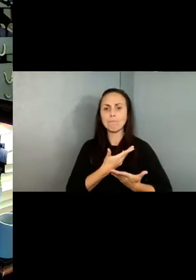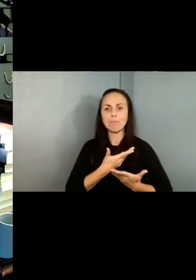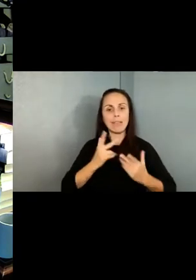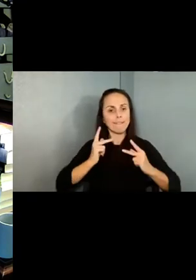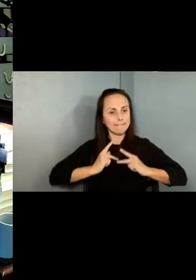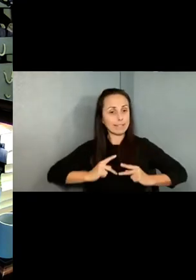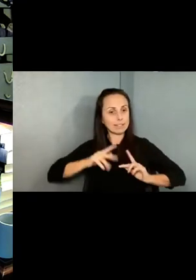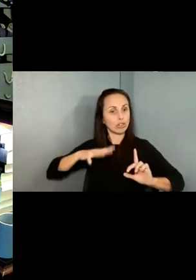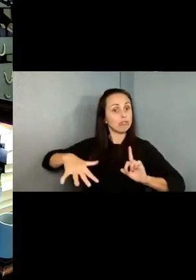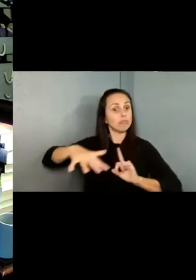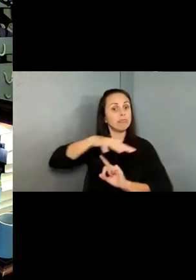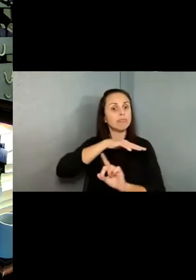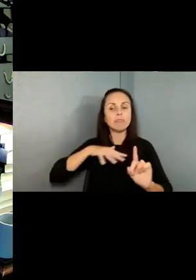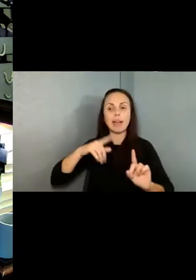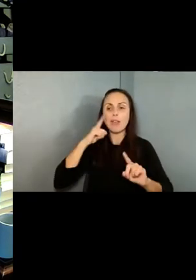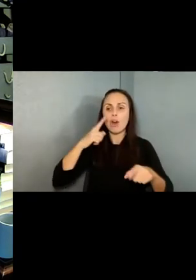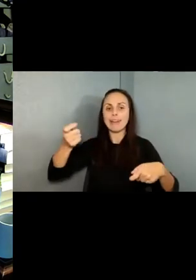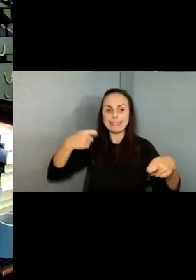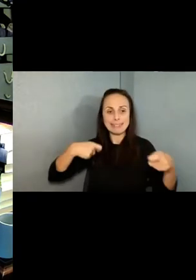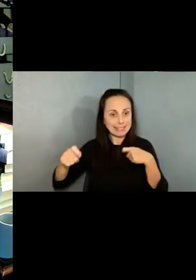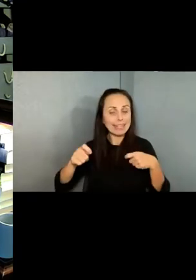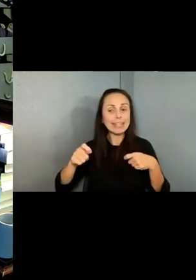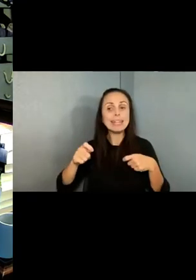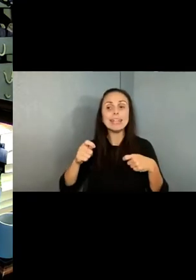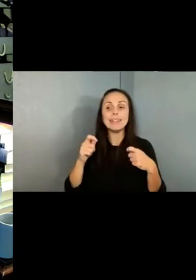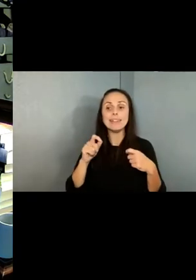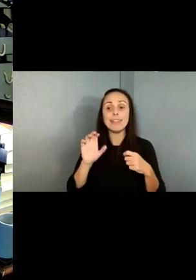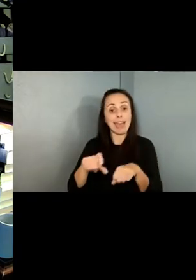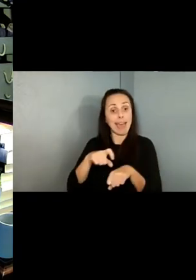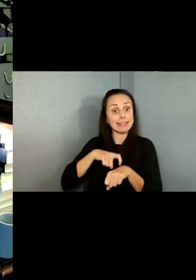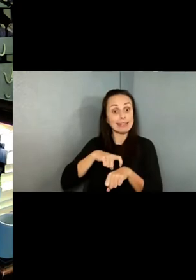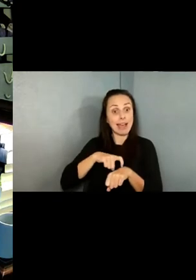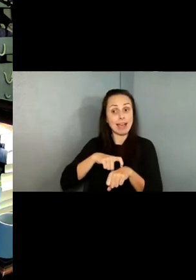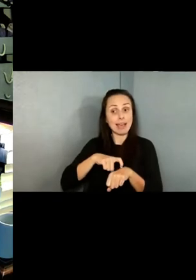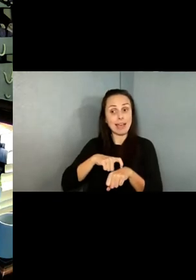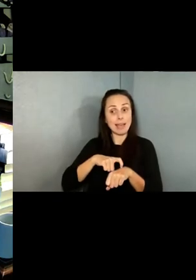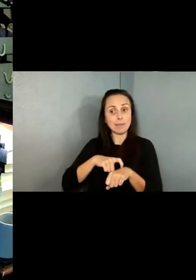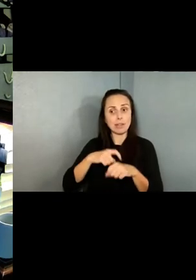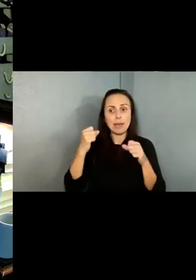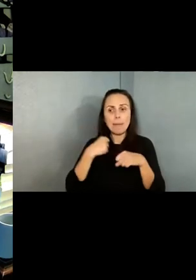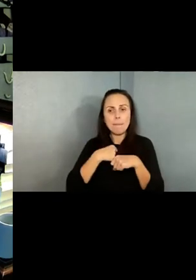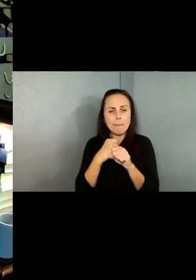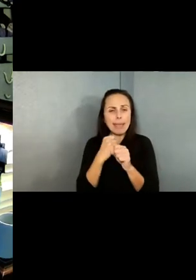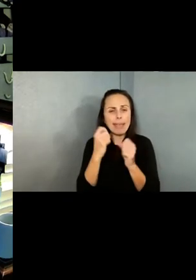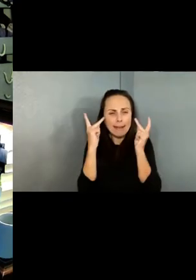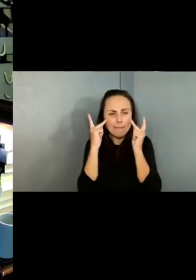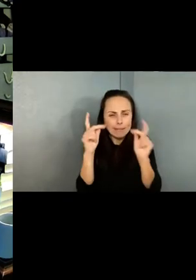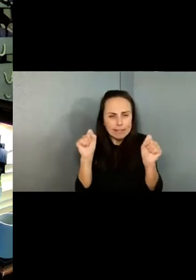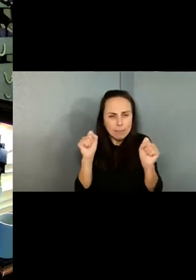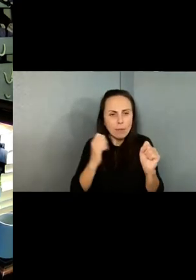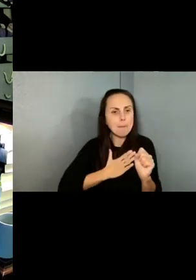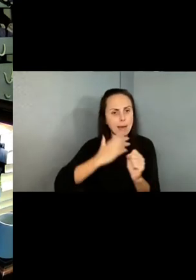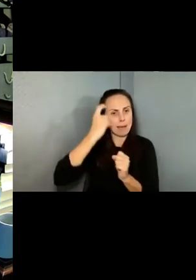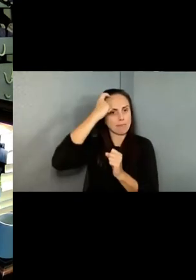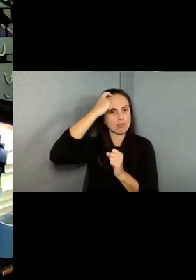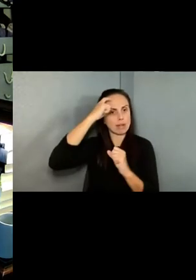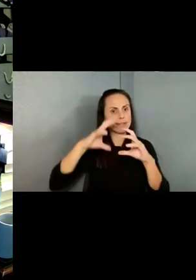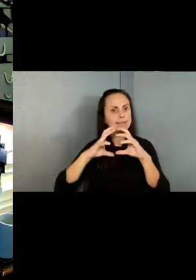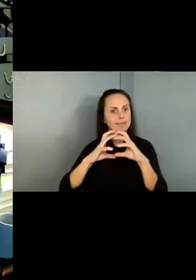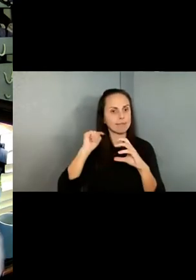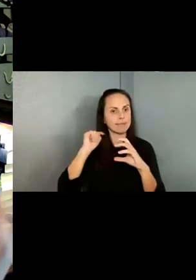physical surroundings, I wanted to use that time to make visible my brain.